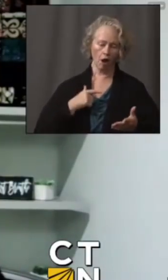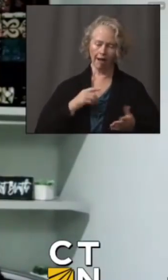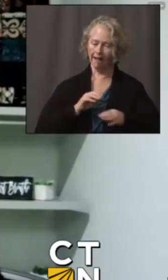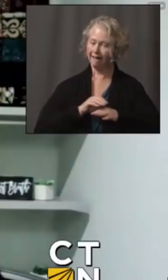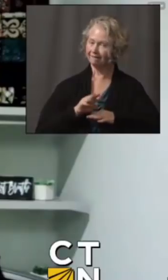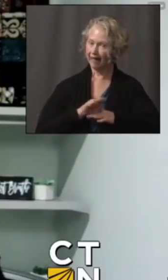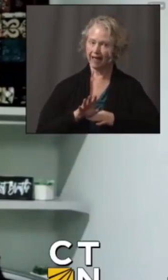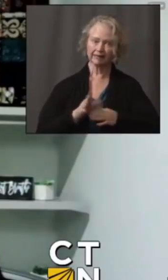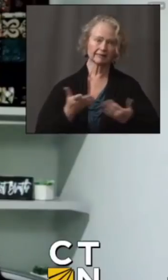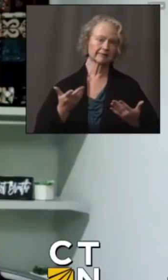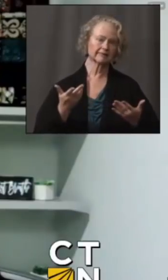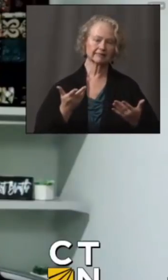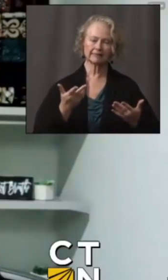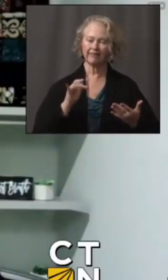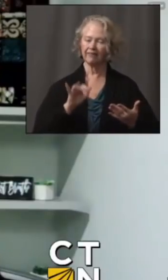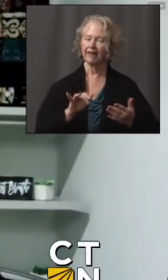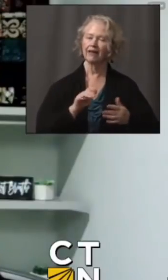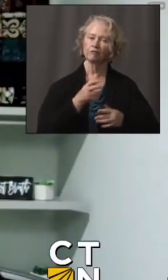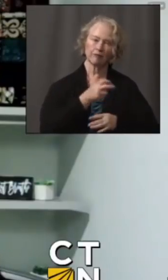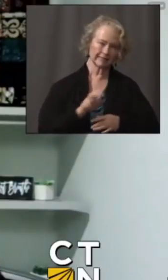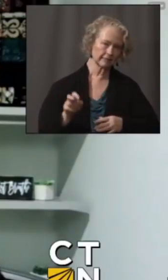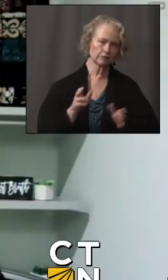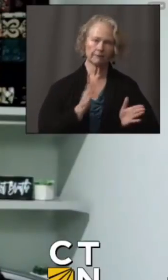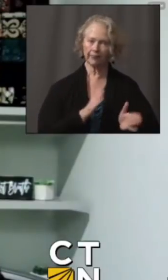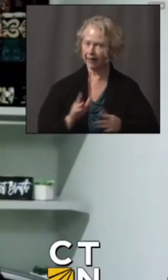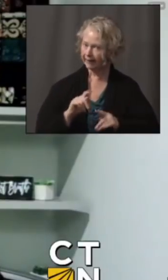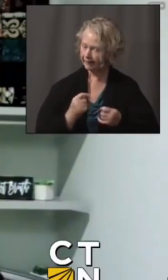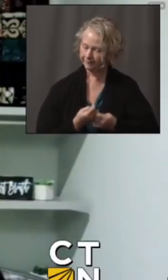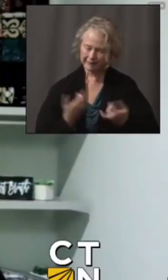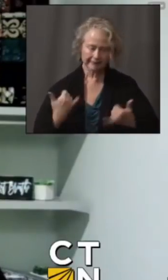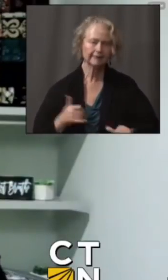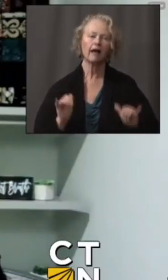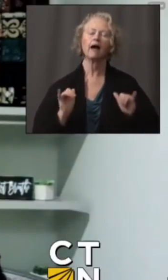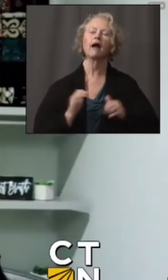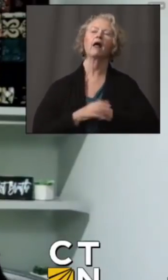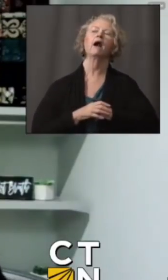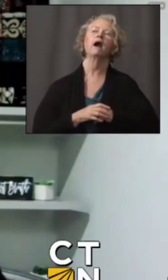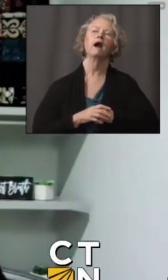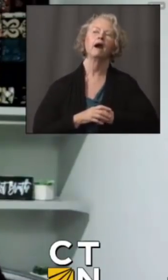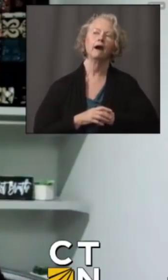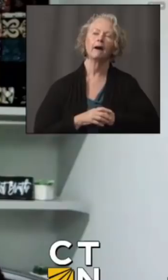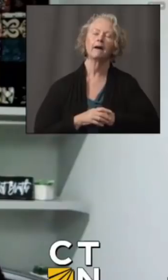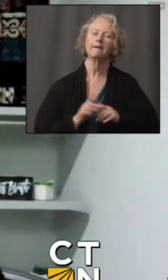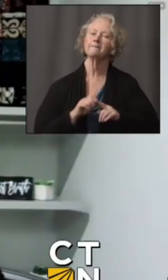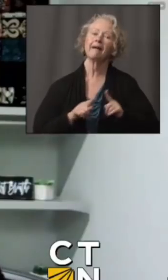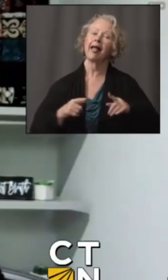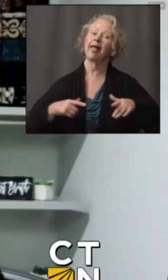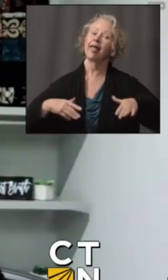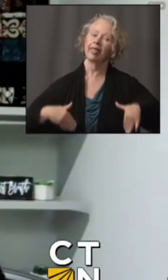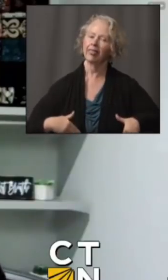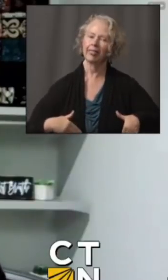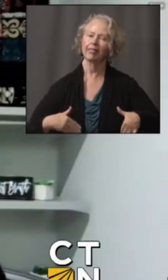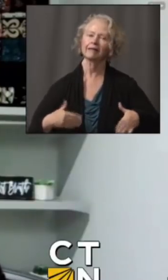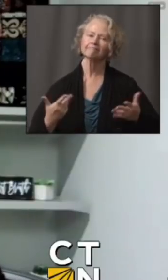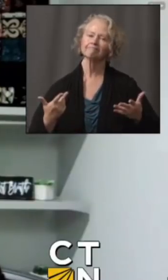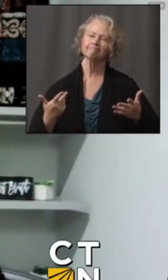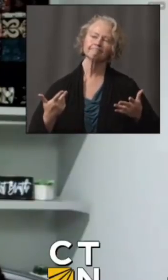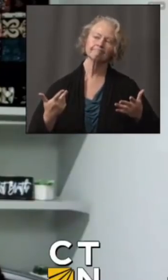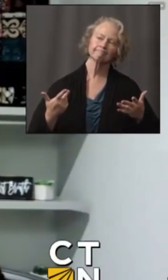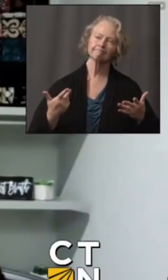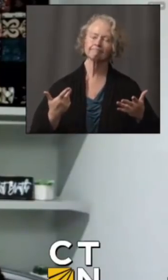the transition planning teams, absolutely. But so far, we have not had an opportunity